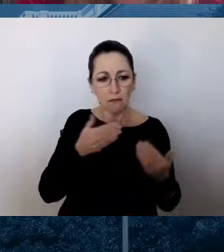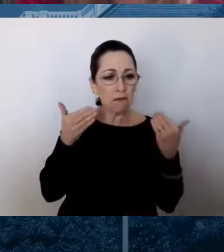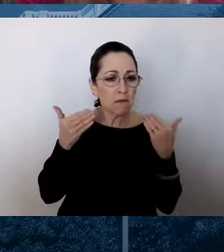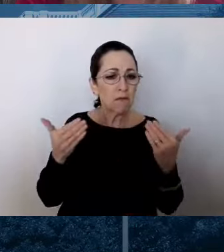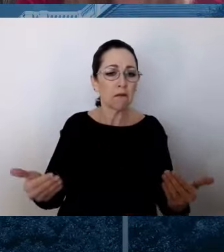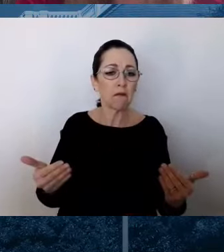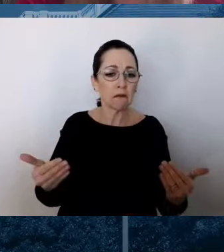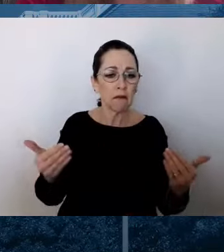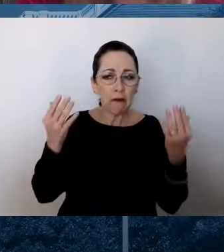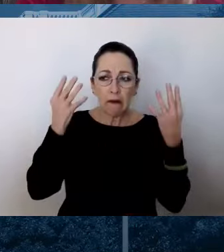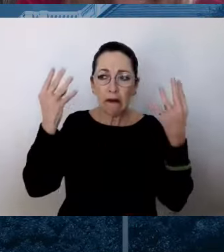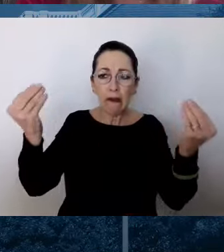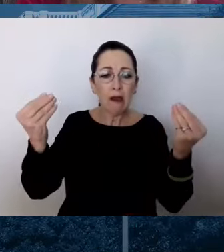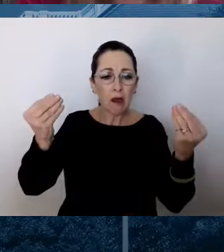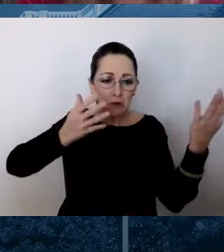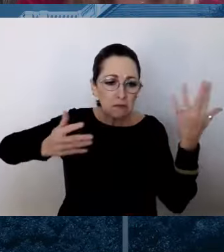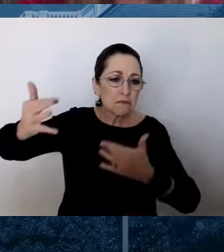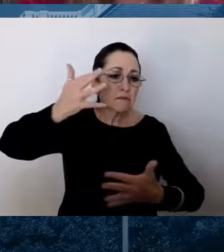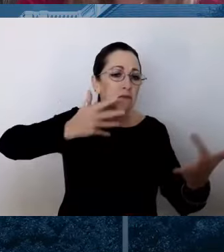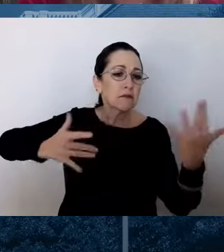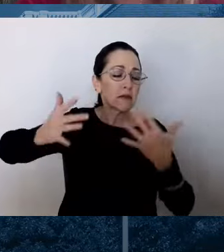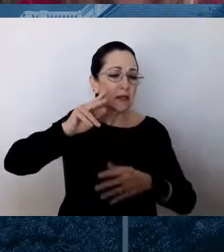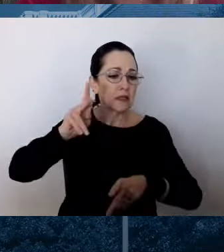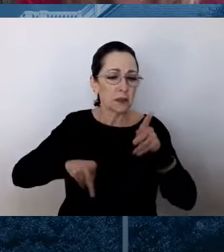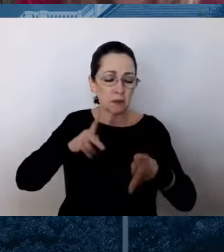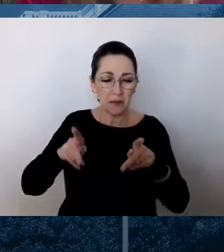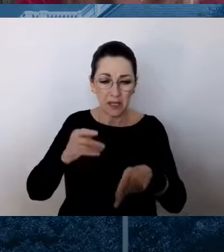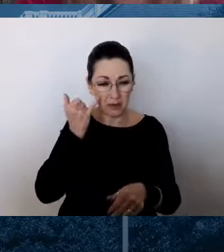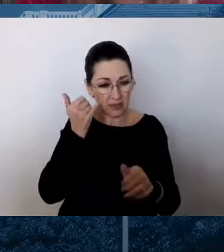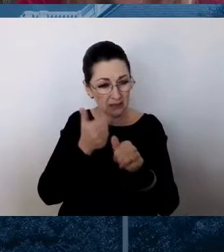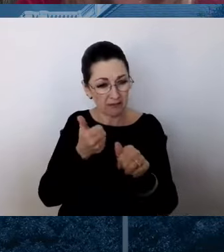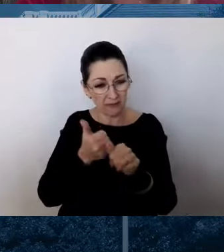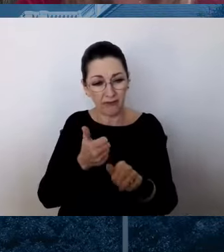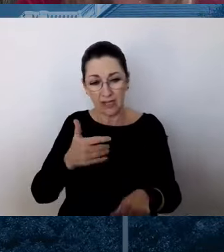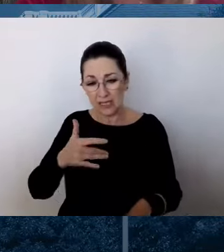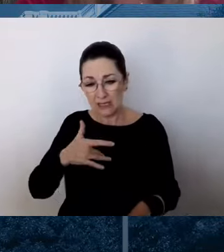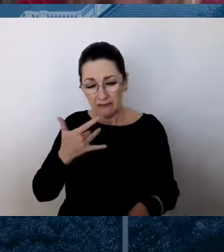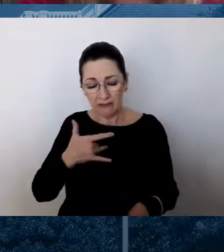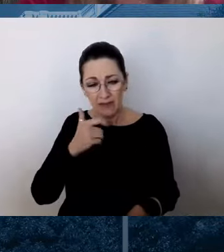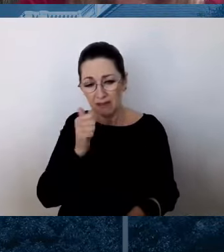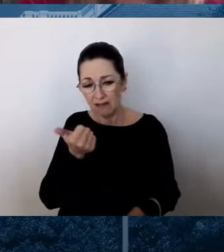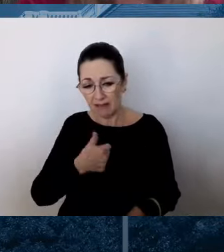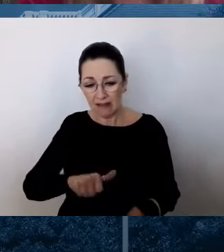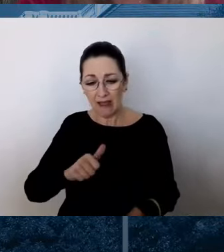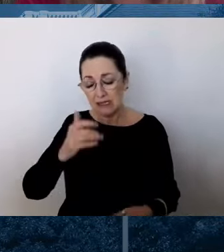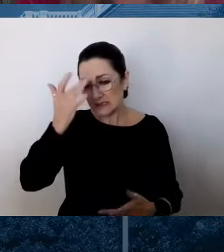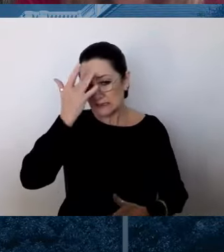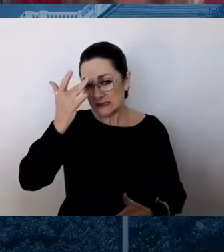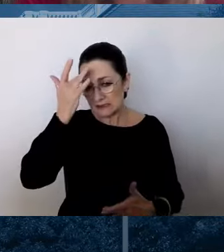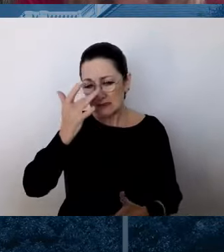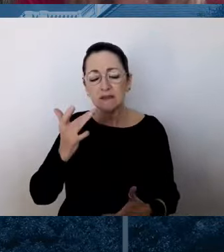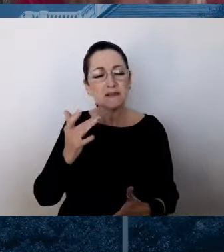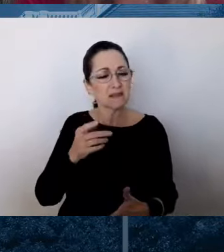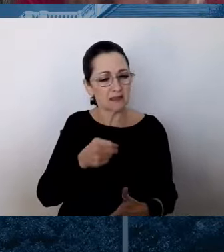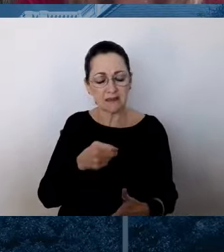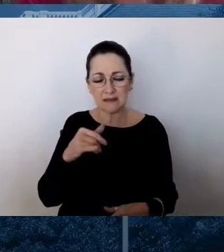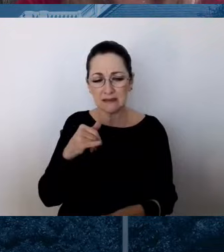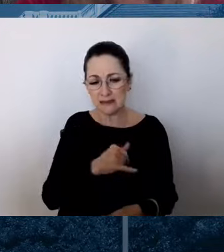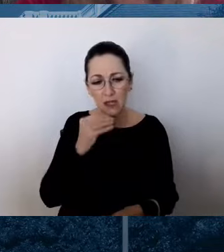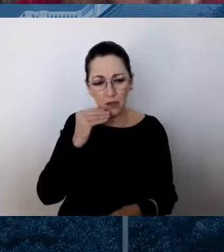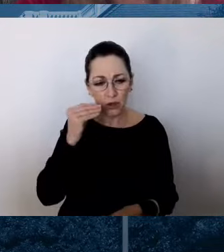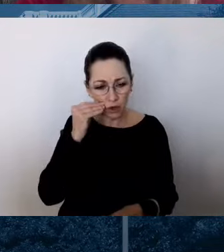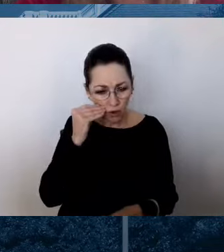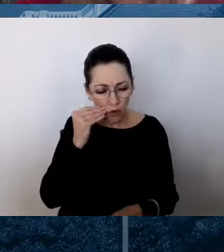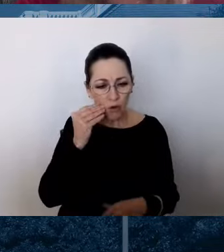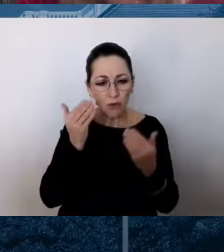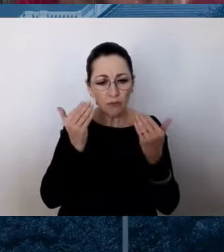So if you have any of those COVID symptoms, please stay home, please get tested. We are seeing influenza now.